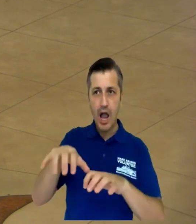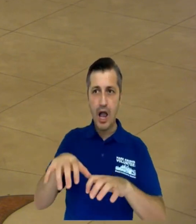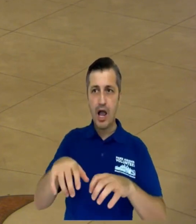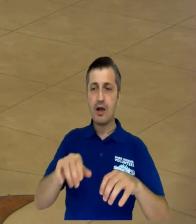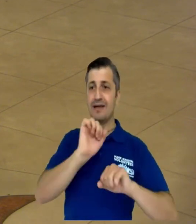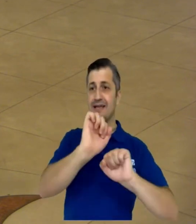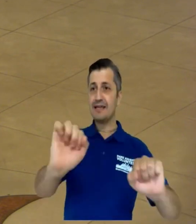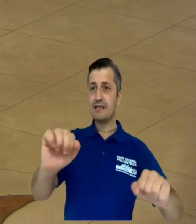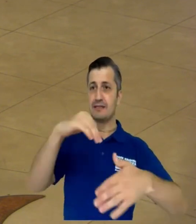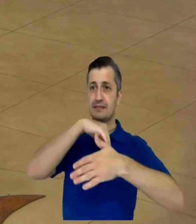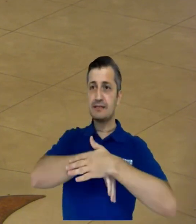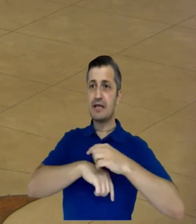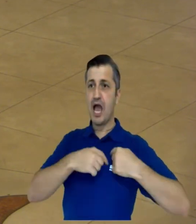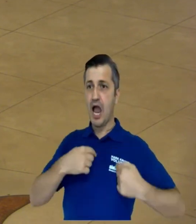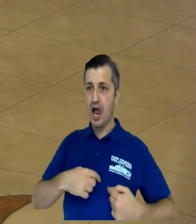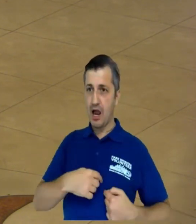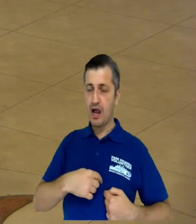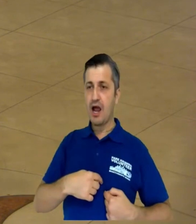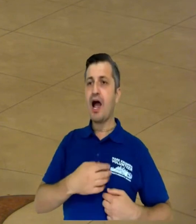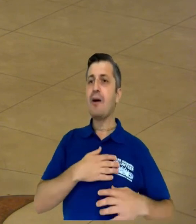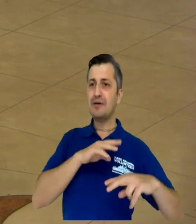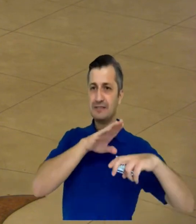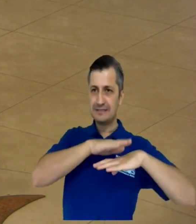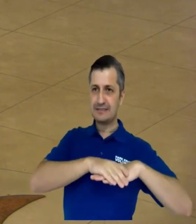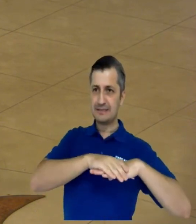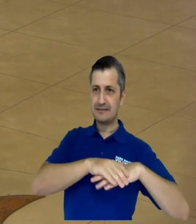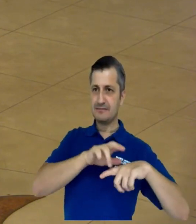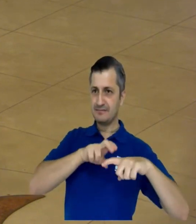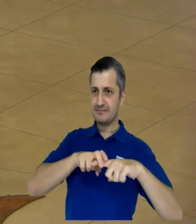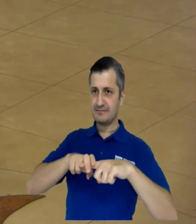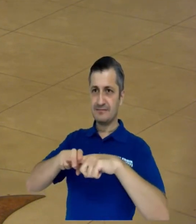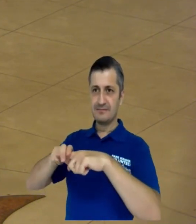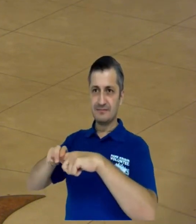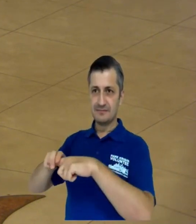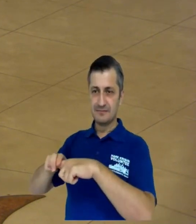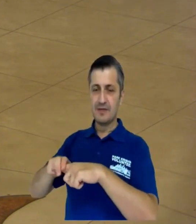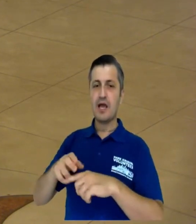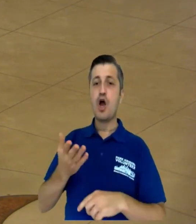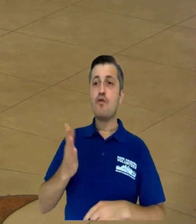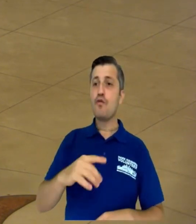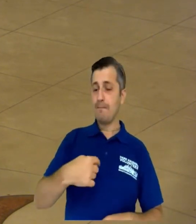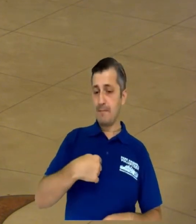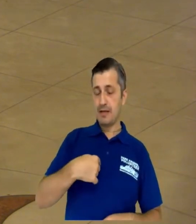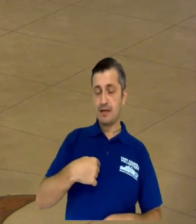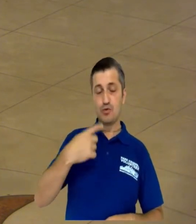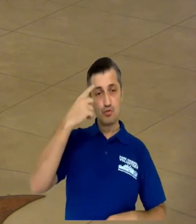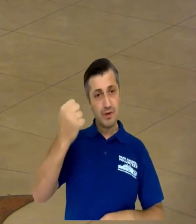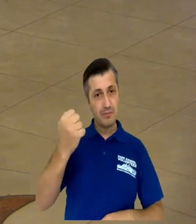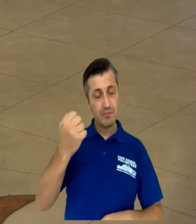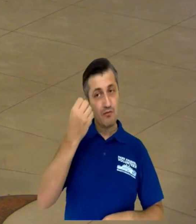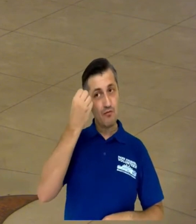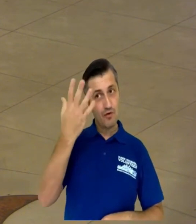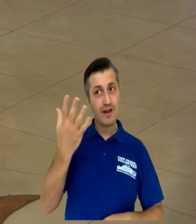and forgetfulness. By all the Vedas I am to be known. Indeed, I am the compiler of the Veda, and I am the knower of